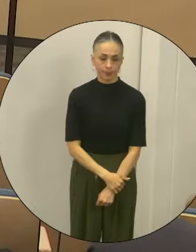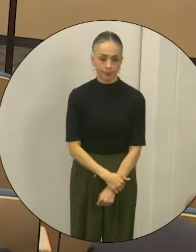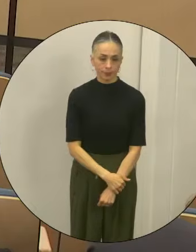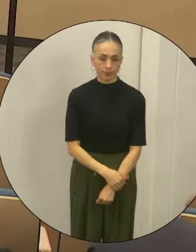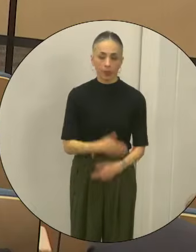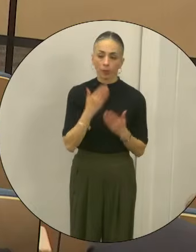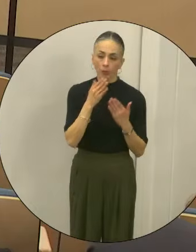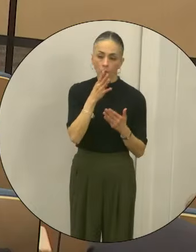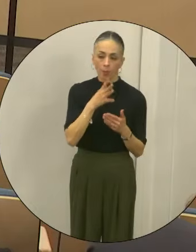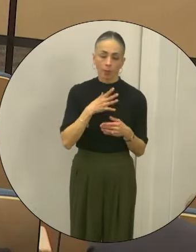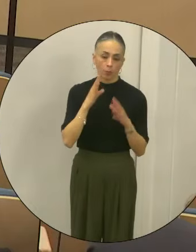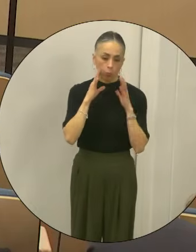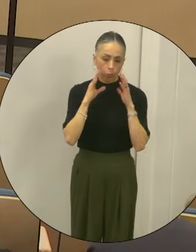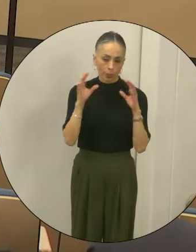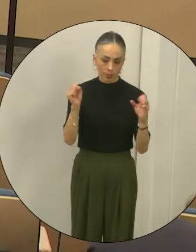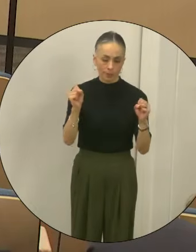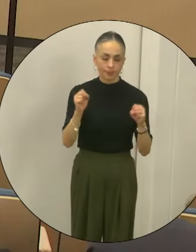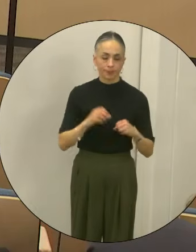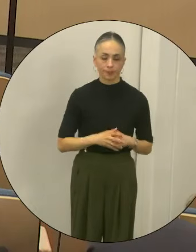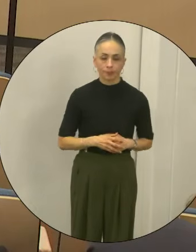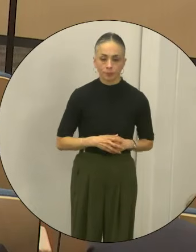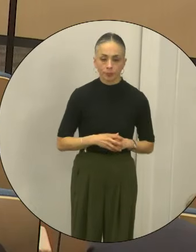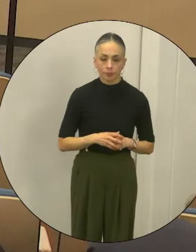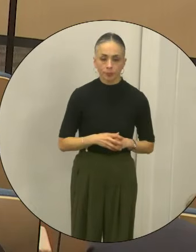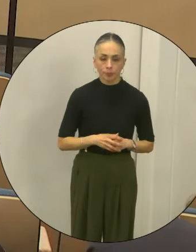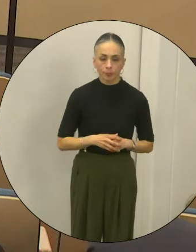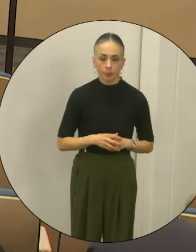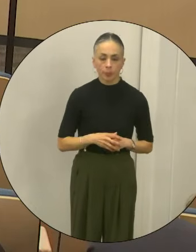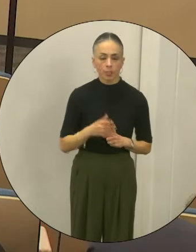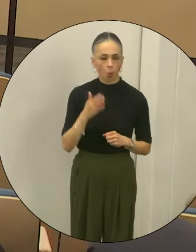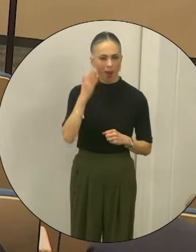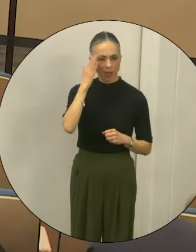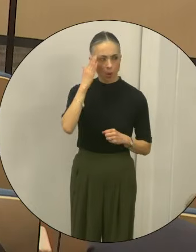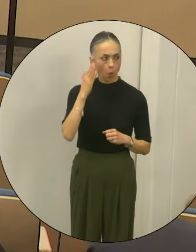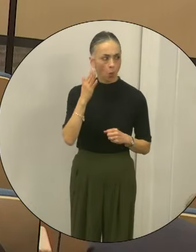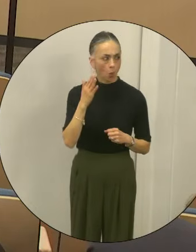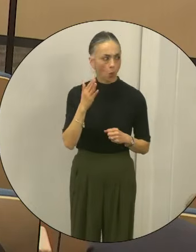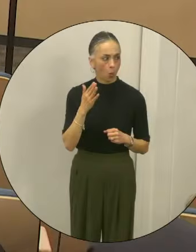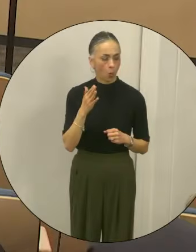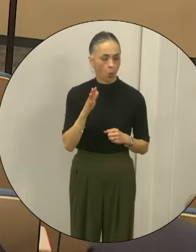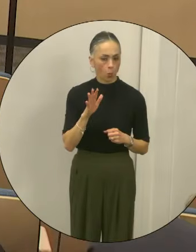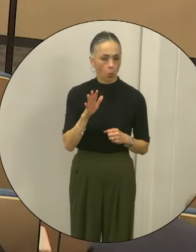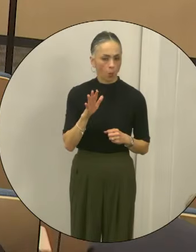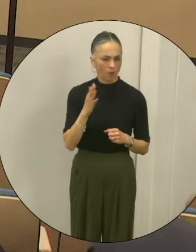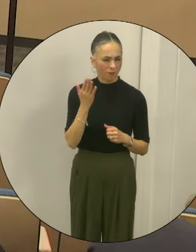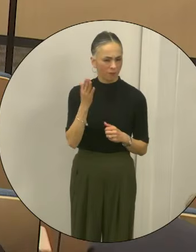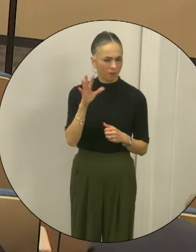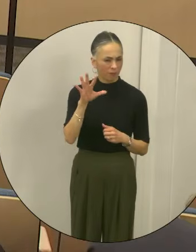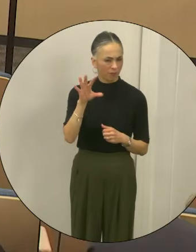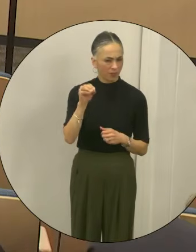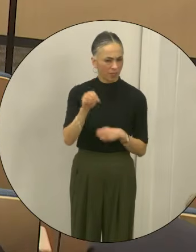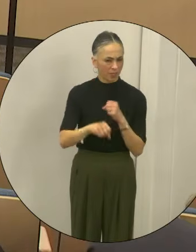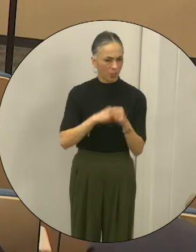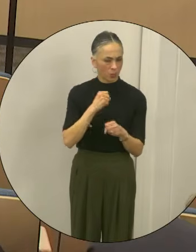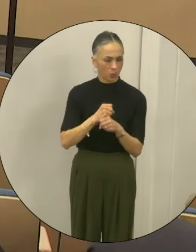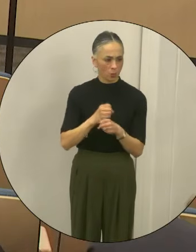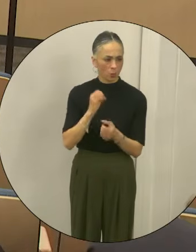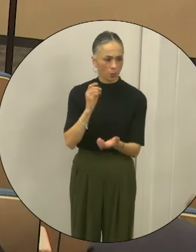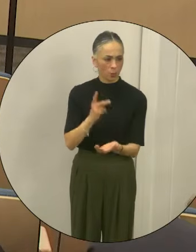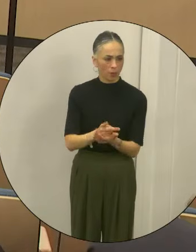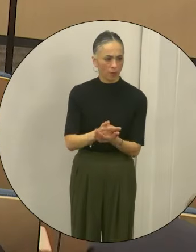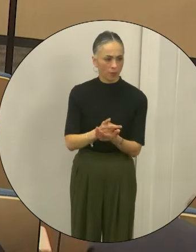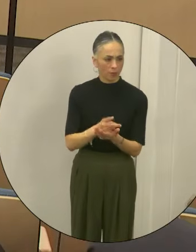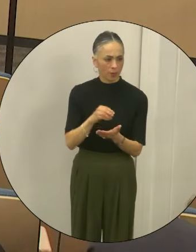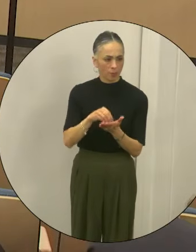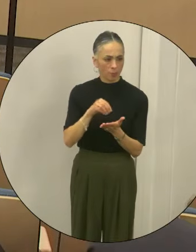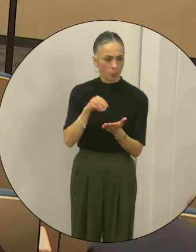Thank you, Madam President. So I know it took us, and correct me if I'm wrong, it took us 50 years to approve the